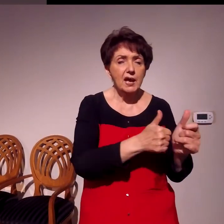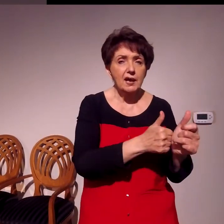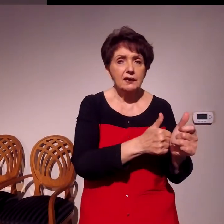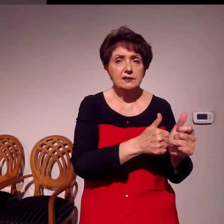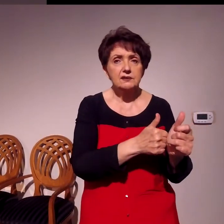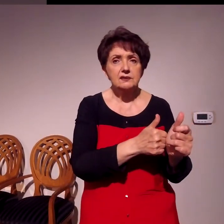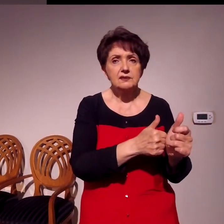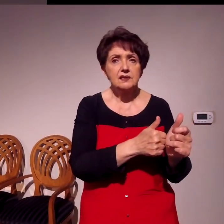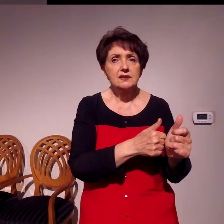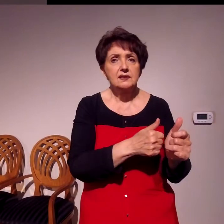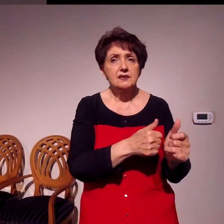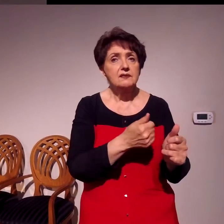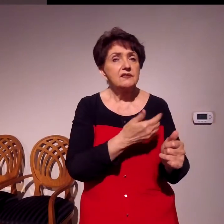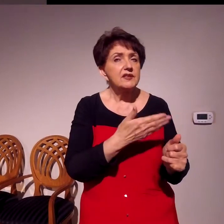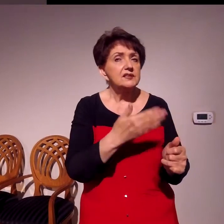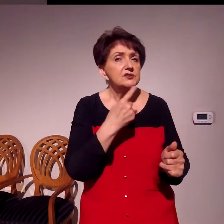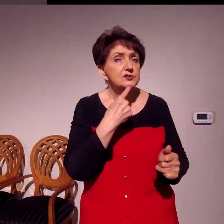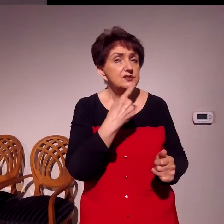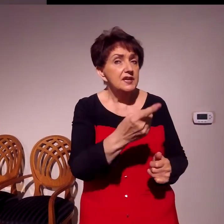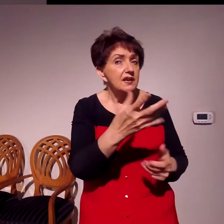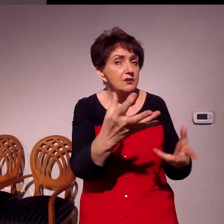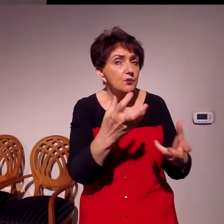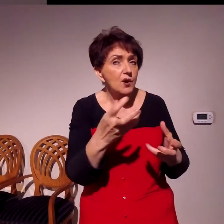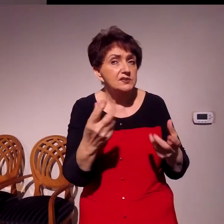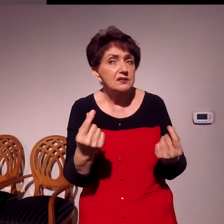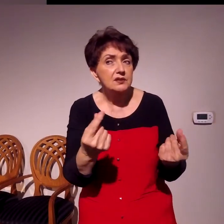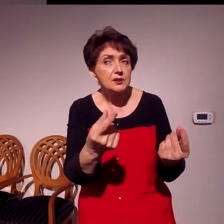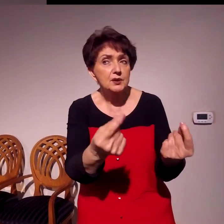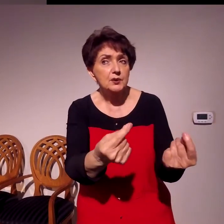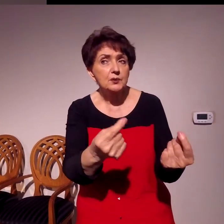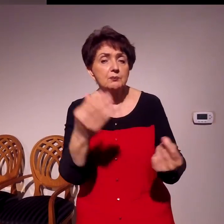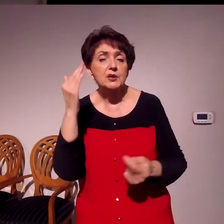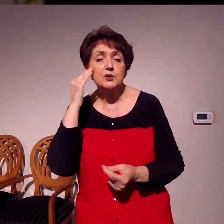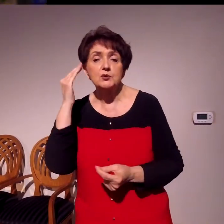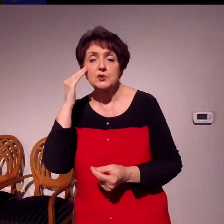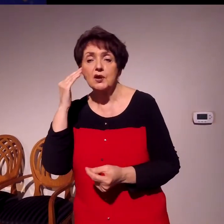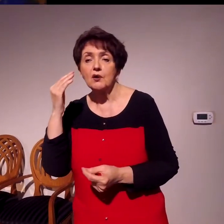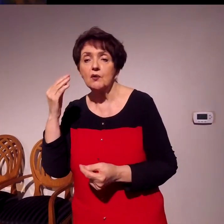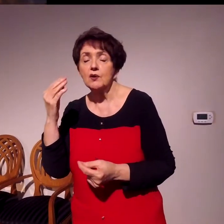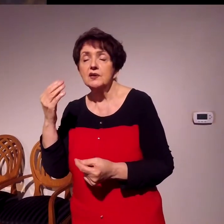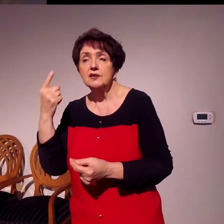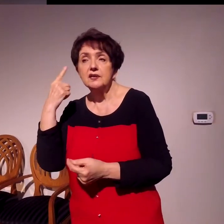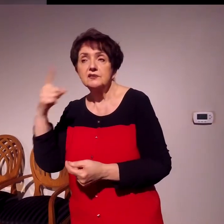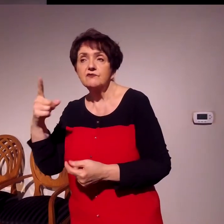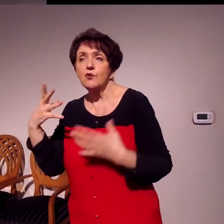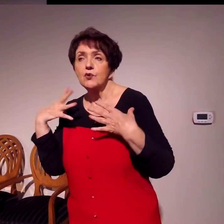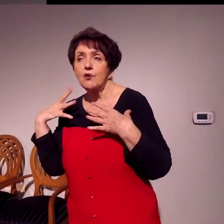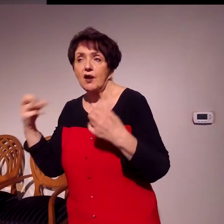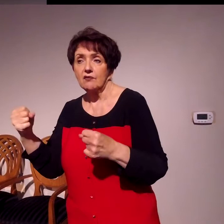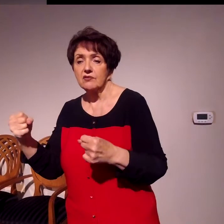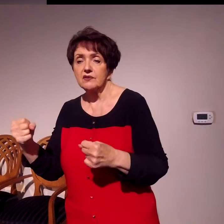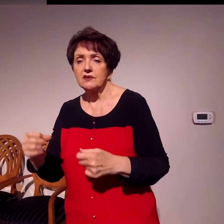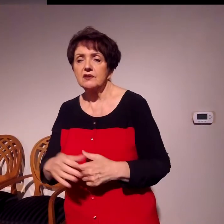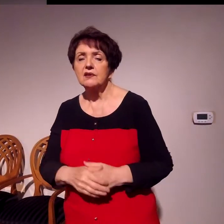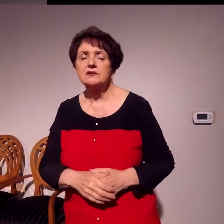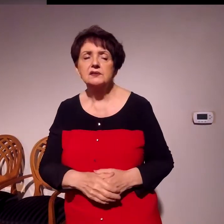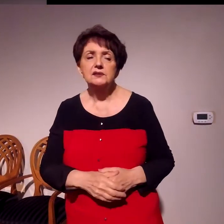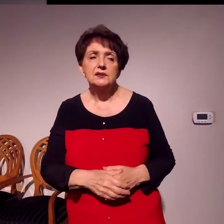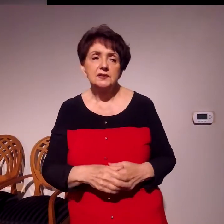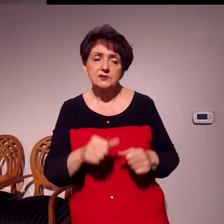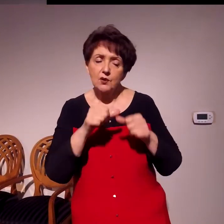that we say we want to do that we know actually is for our well-being. And so I'm continuing